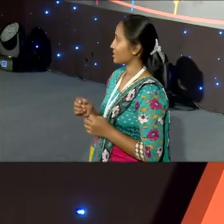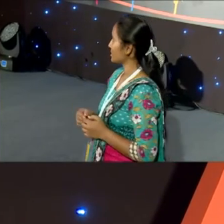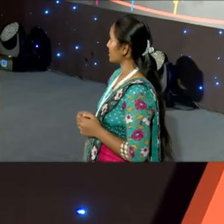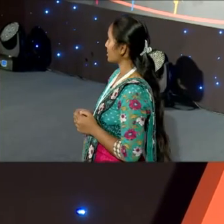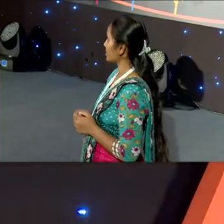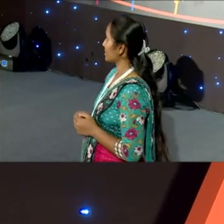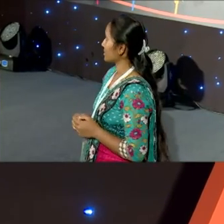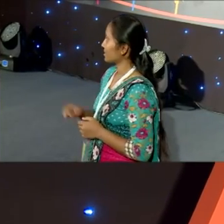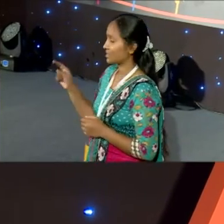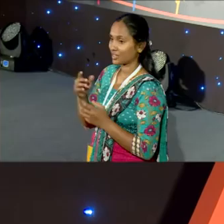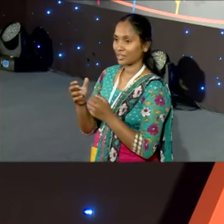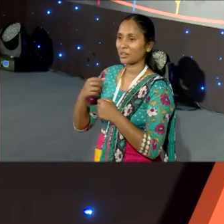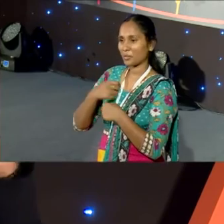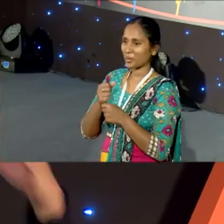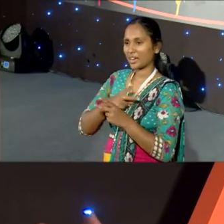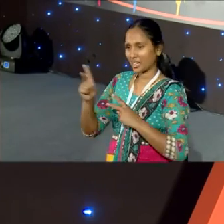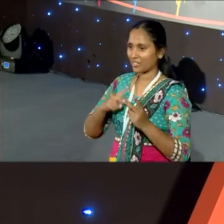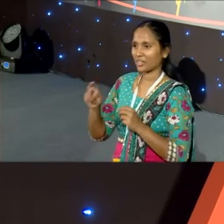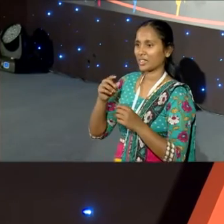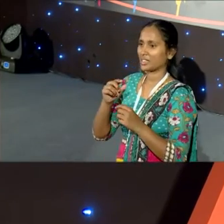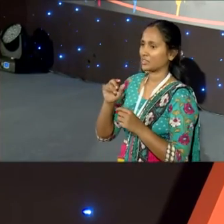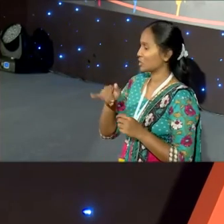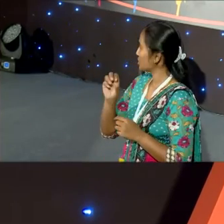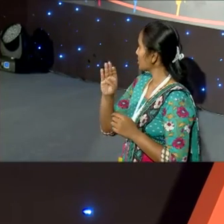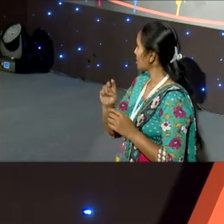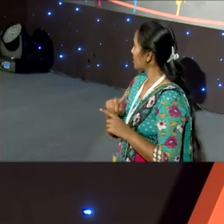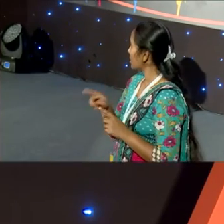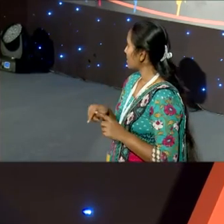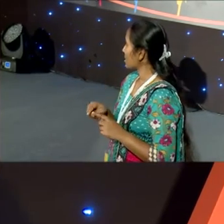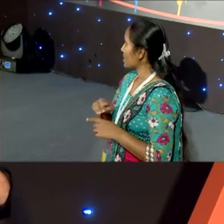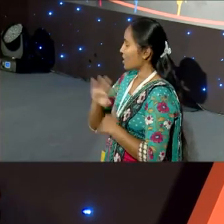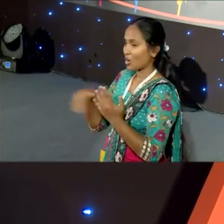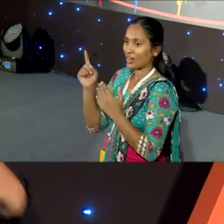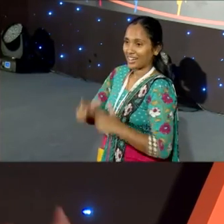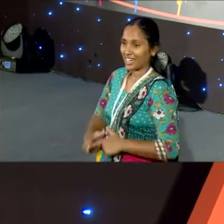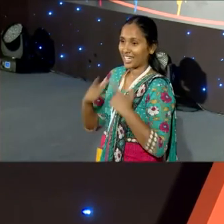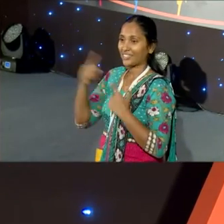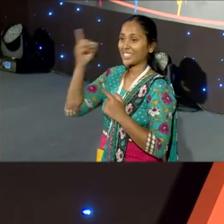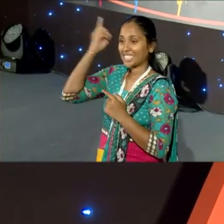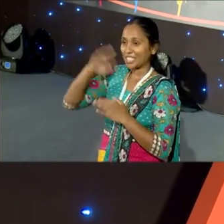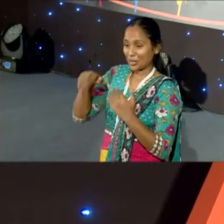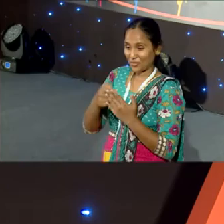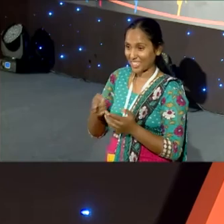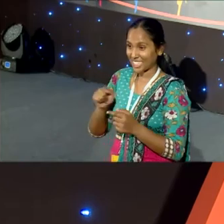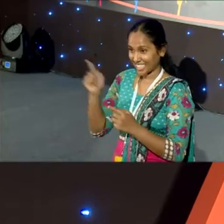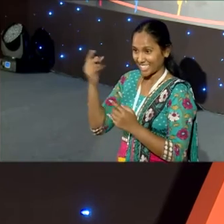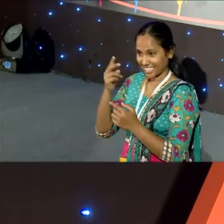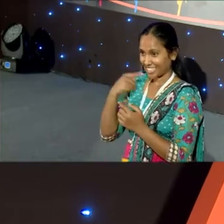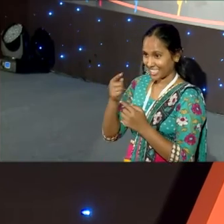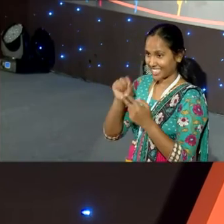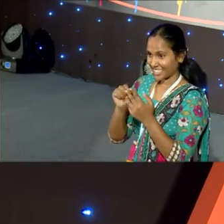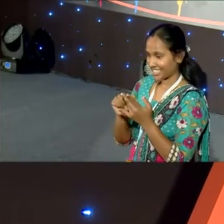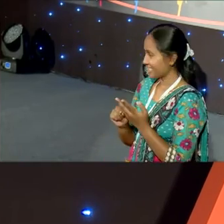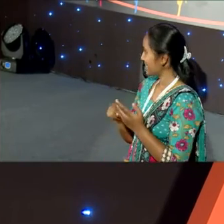could become a horse breeder. Because all these were my interests. And all through my life, I used to dream about these things. So I said, no, I don't want to do